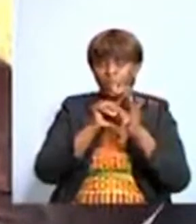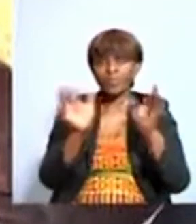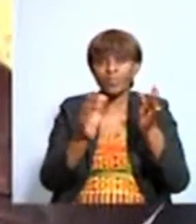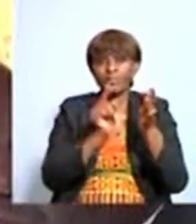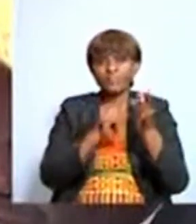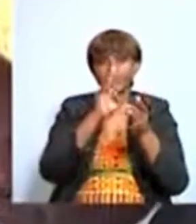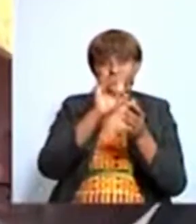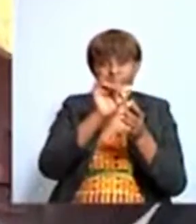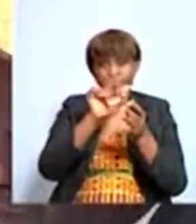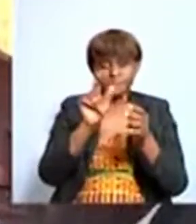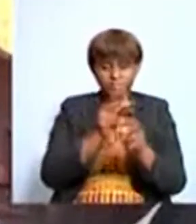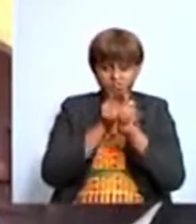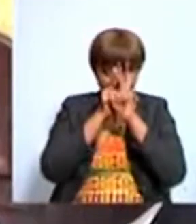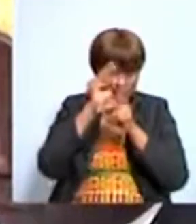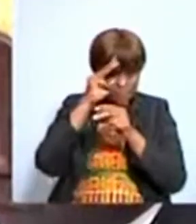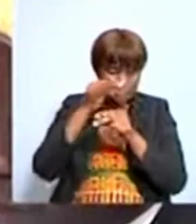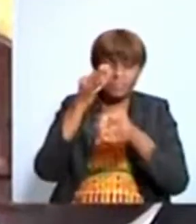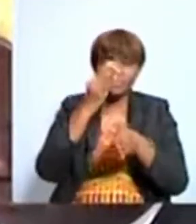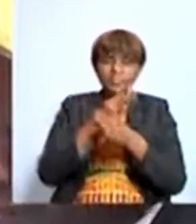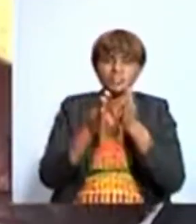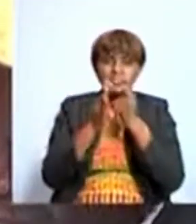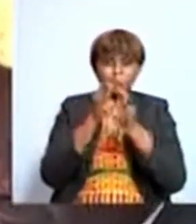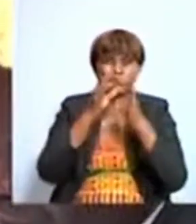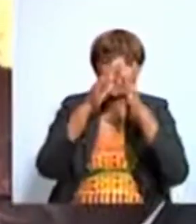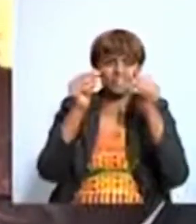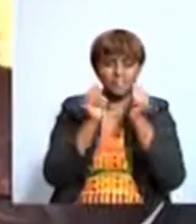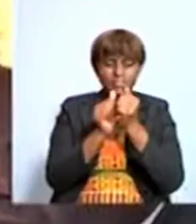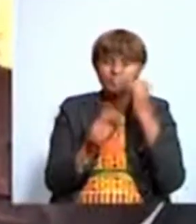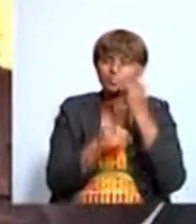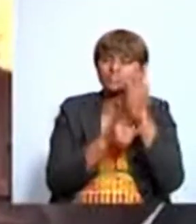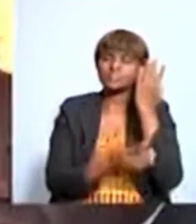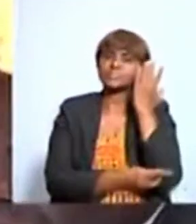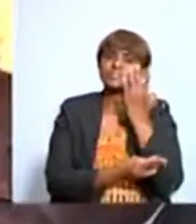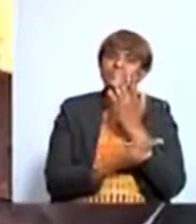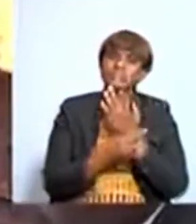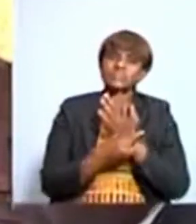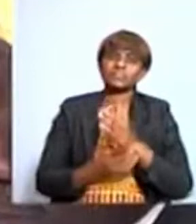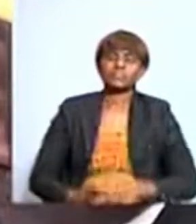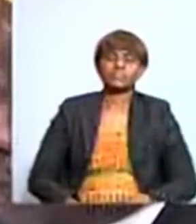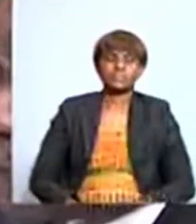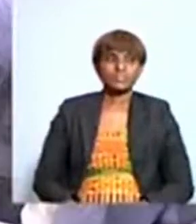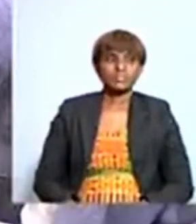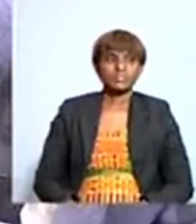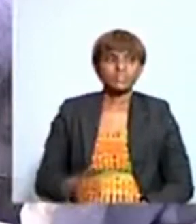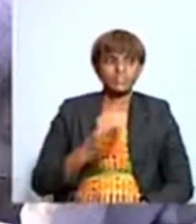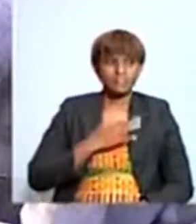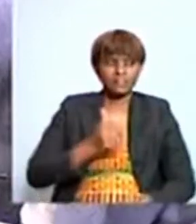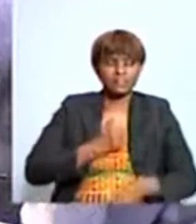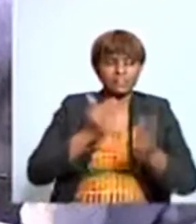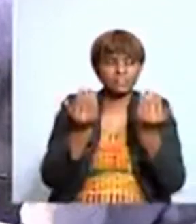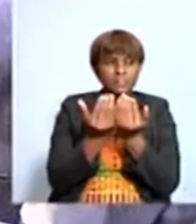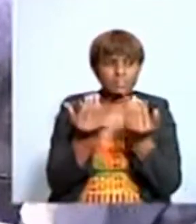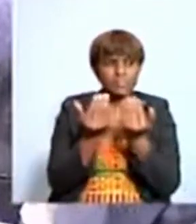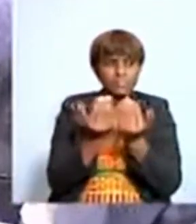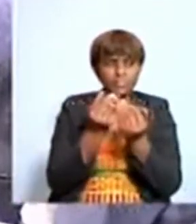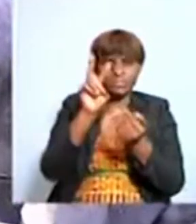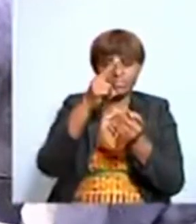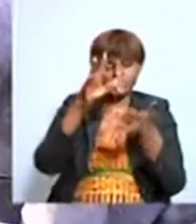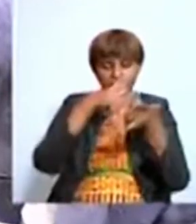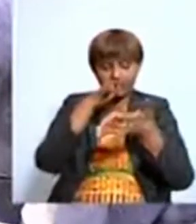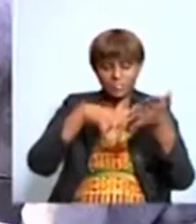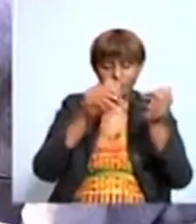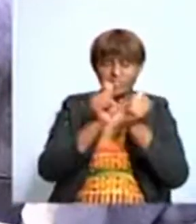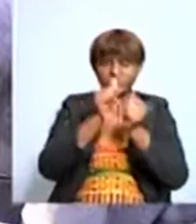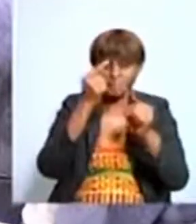the bill. The Honorable Minister of Infrastructure, Housing and Urban Development. I beg to move that the second schedule be amended